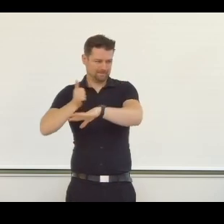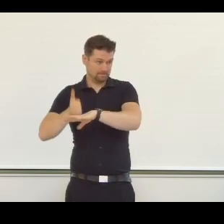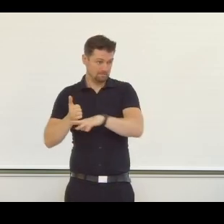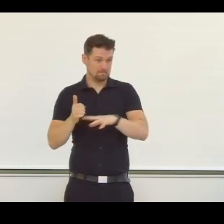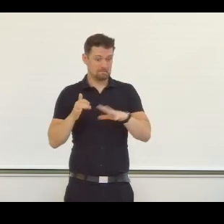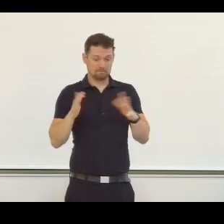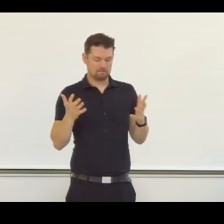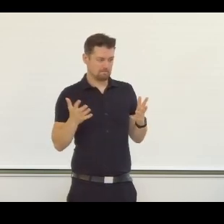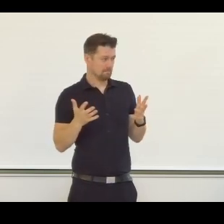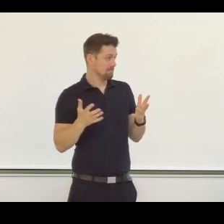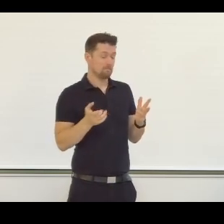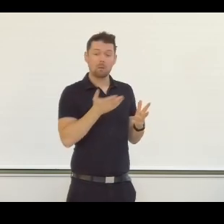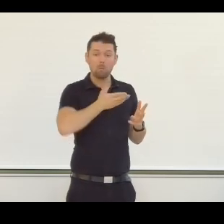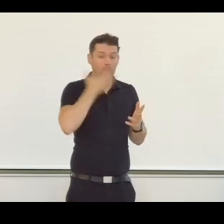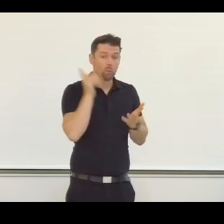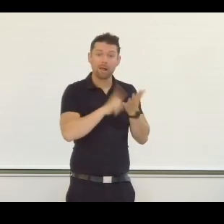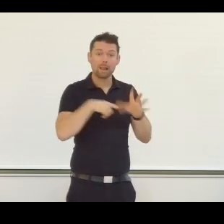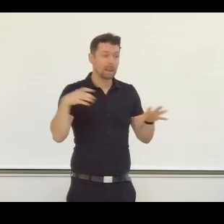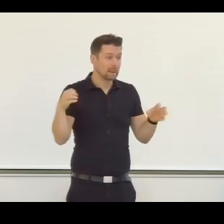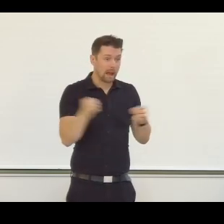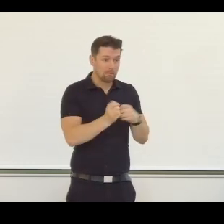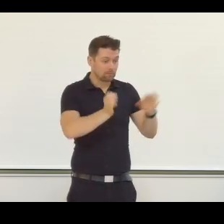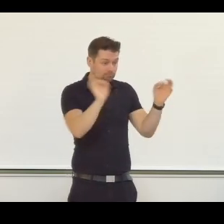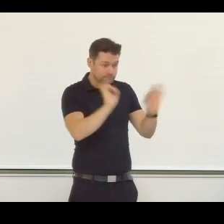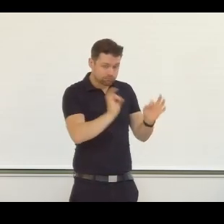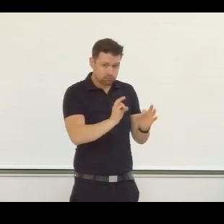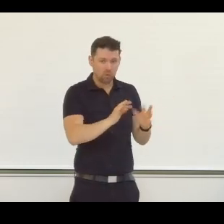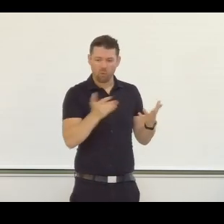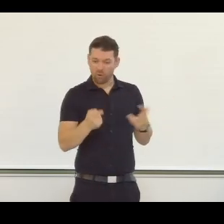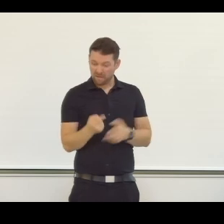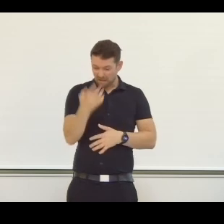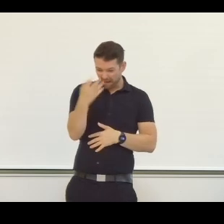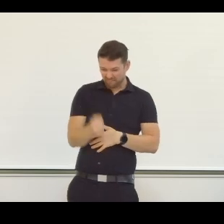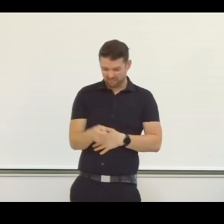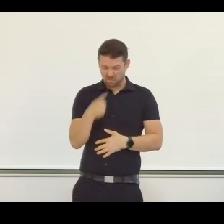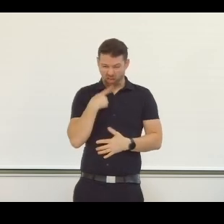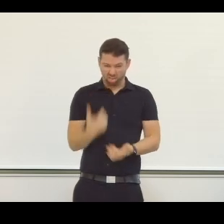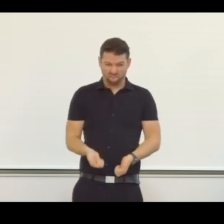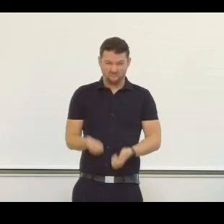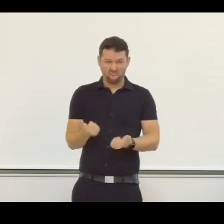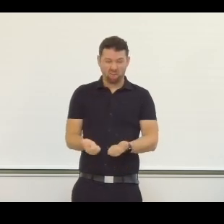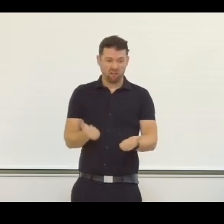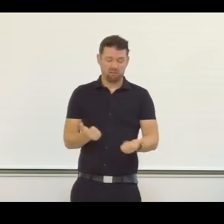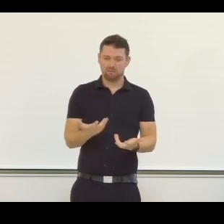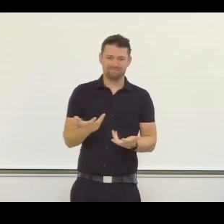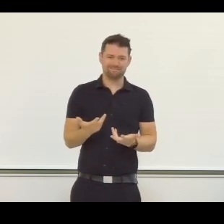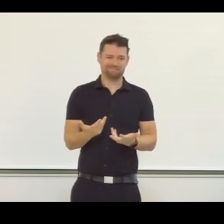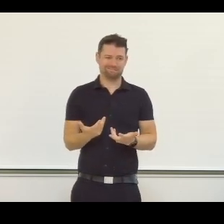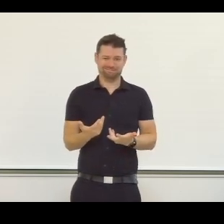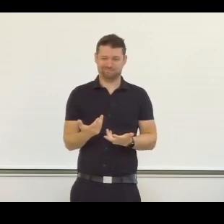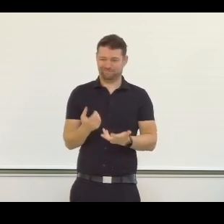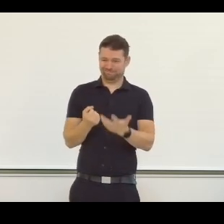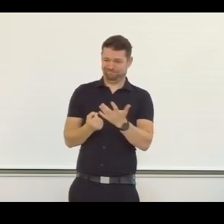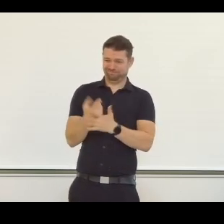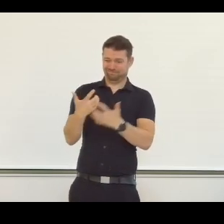either have no laboratory at all, or if they do have one, then it's equipped with some random science